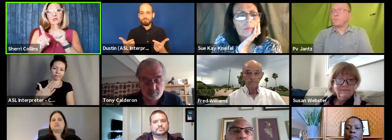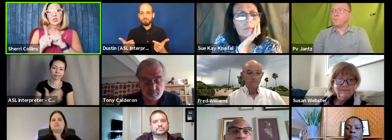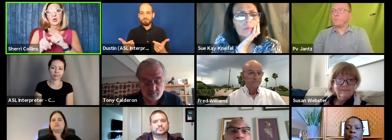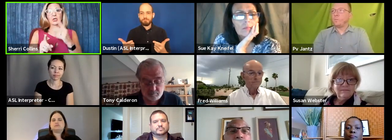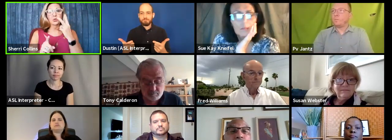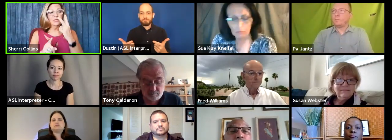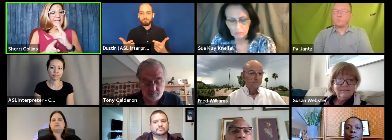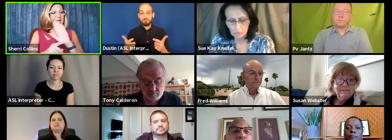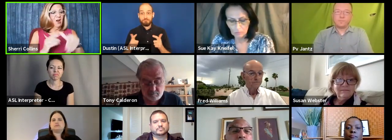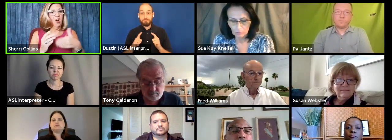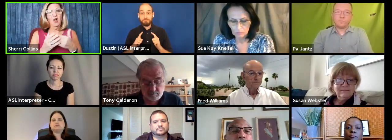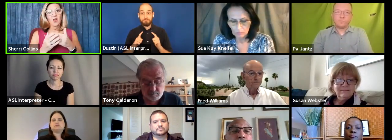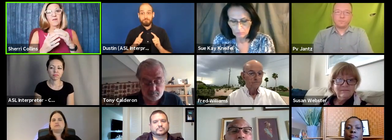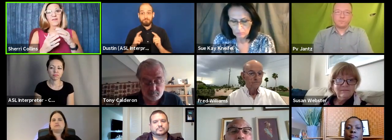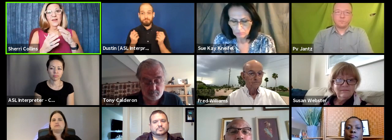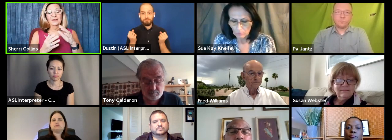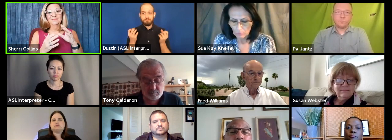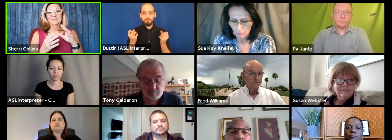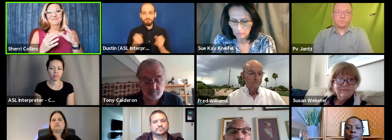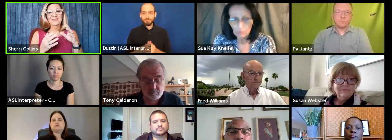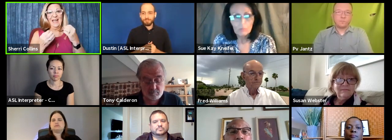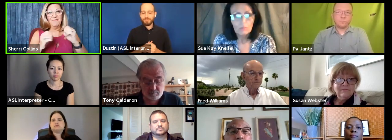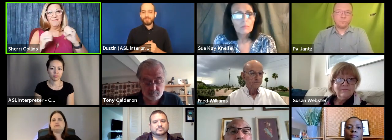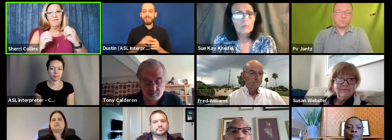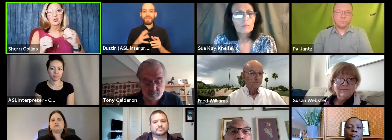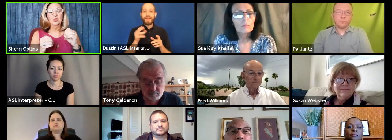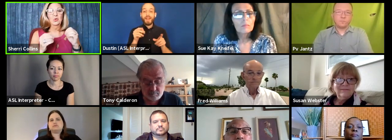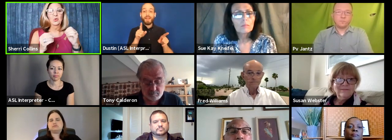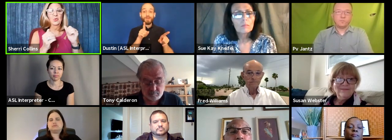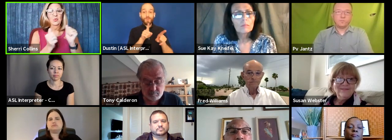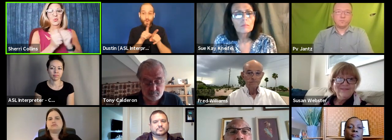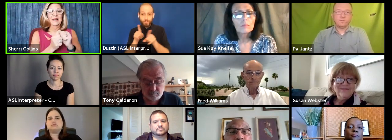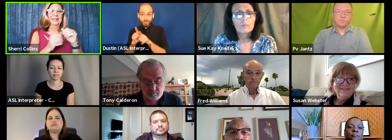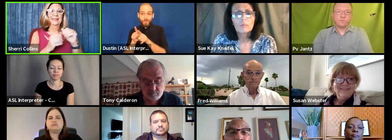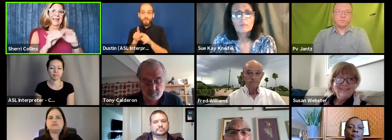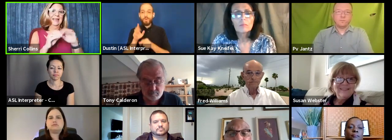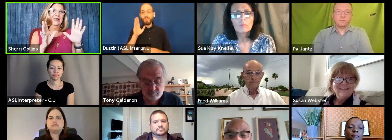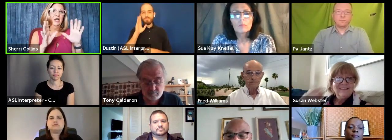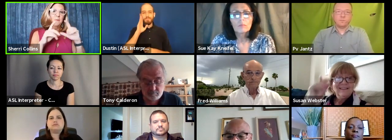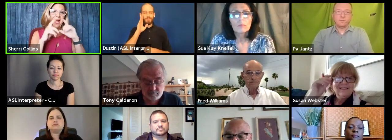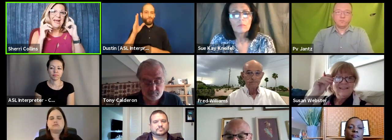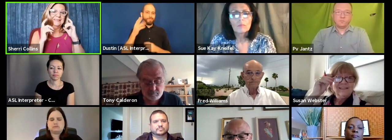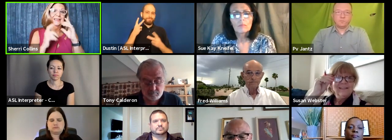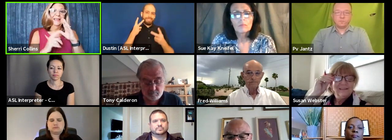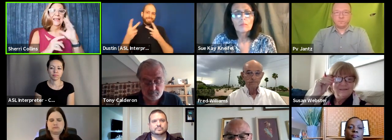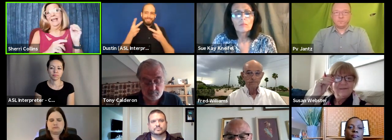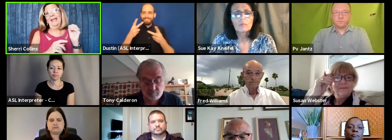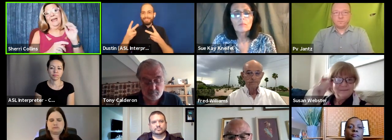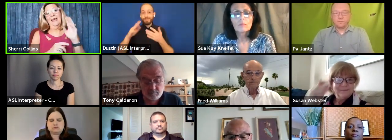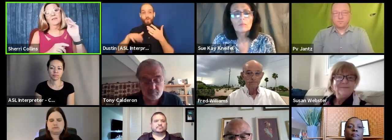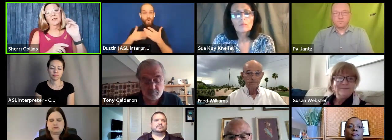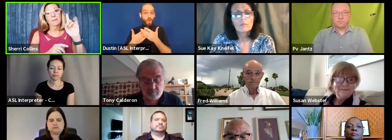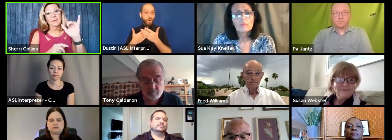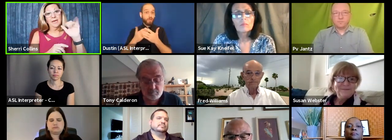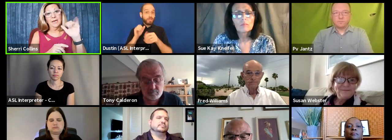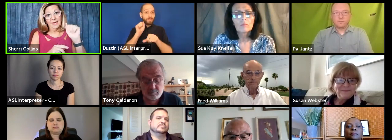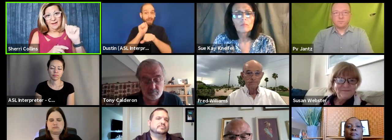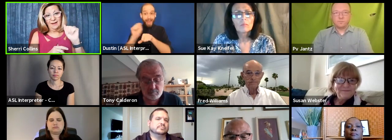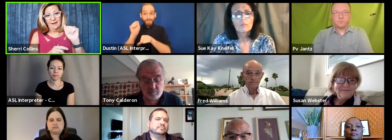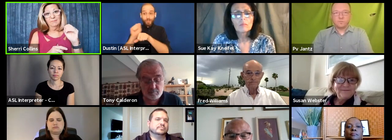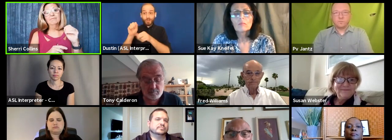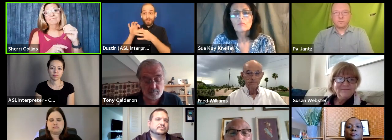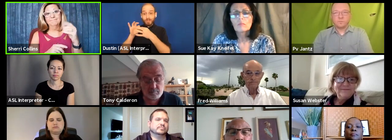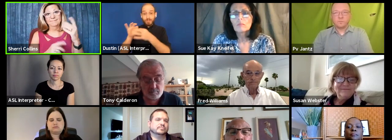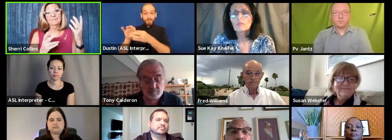And also you will see all of the effort with the clear math and